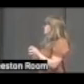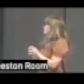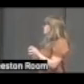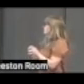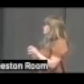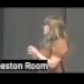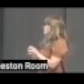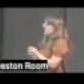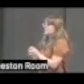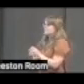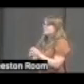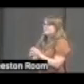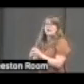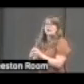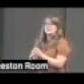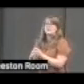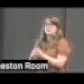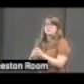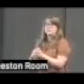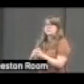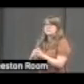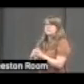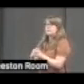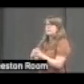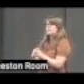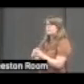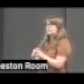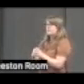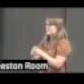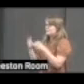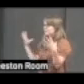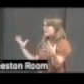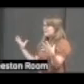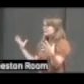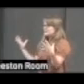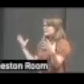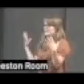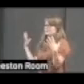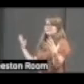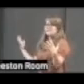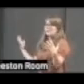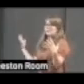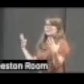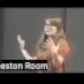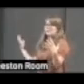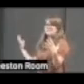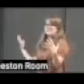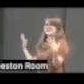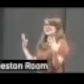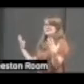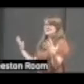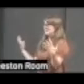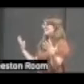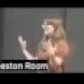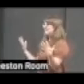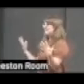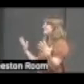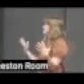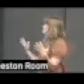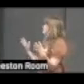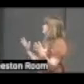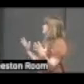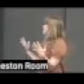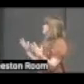to go extinct in the wild, and we pulled the last 13 that we knew of. So you can imagine trying to start a breeding program with 13 individuals